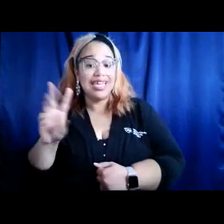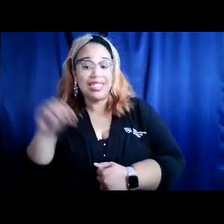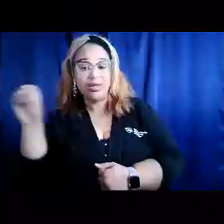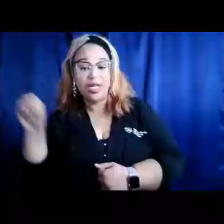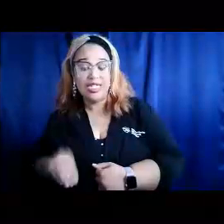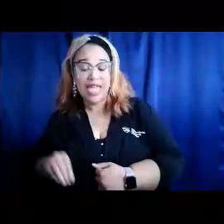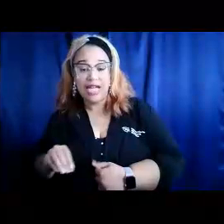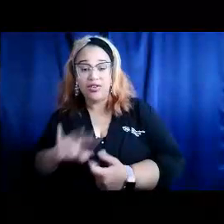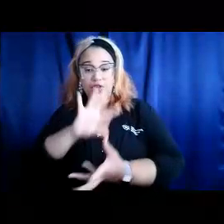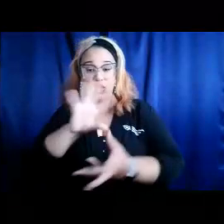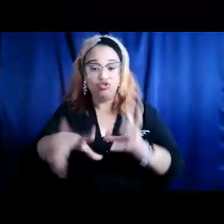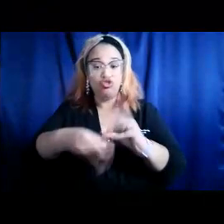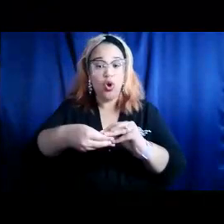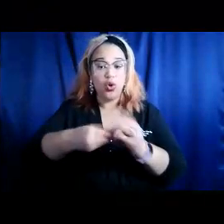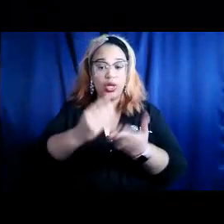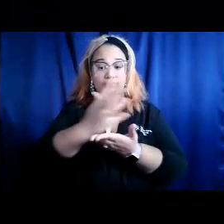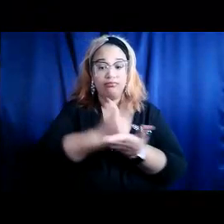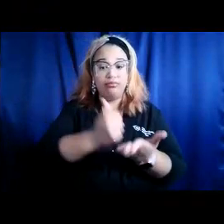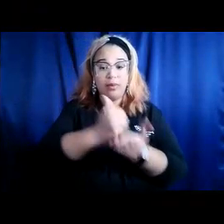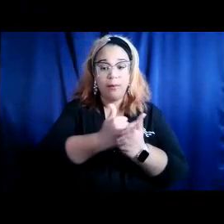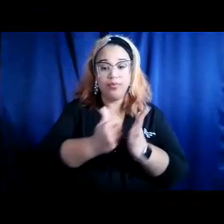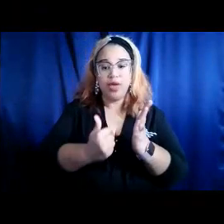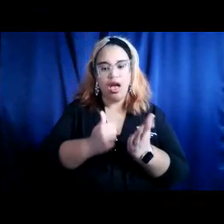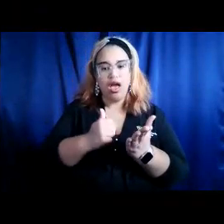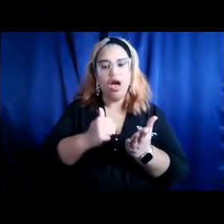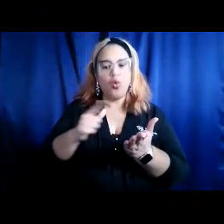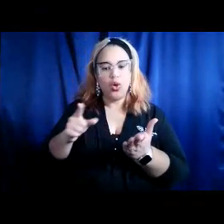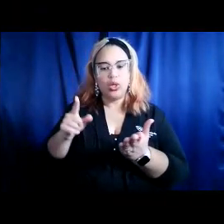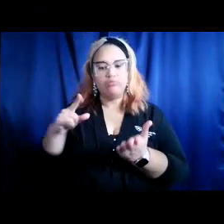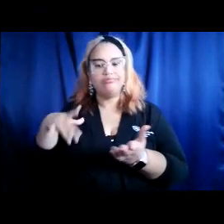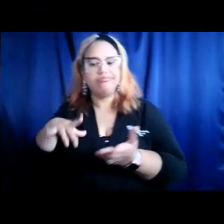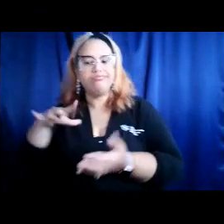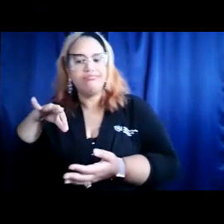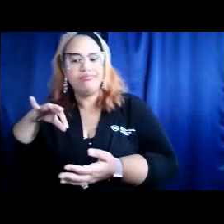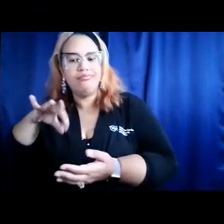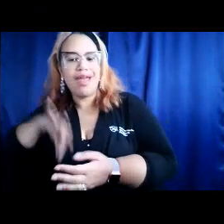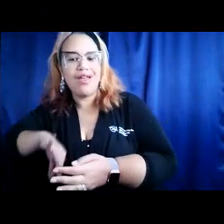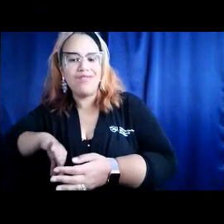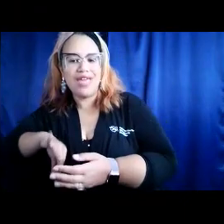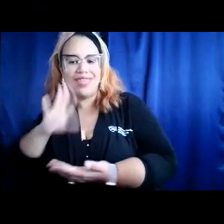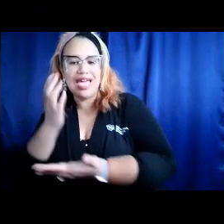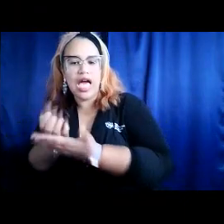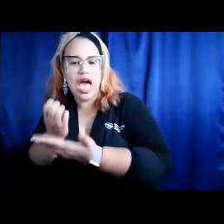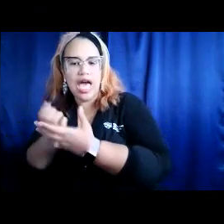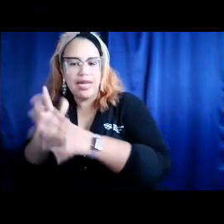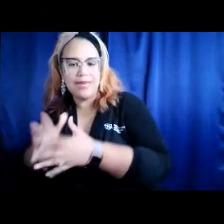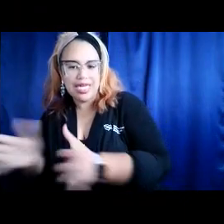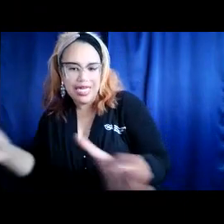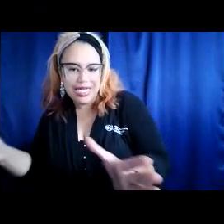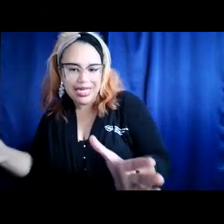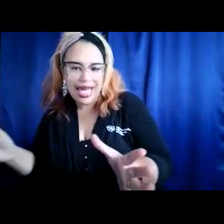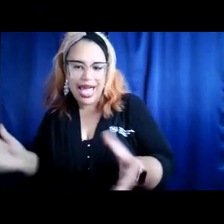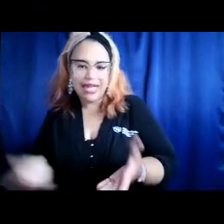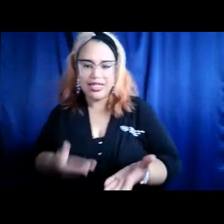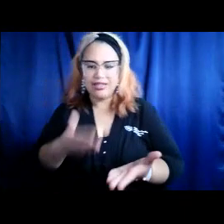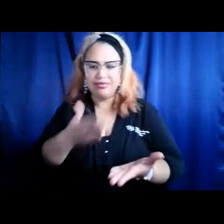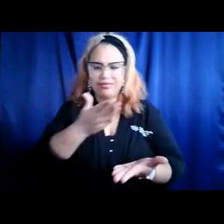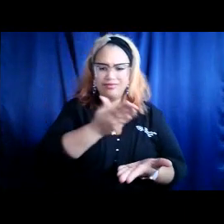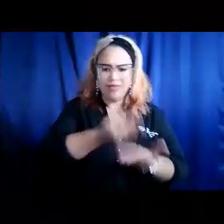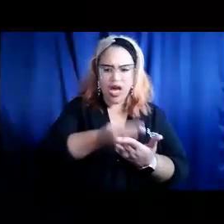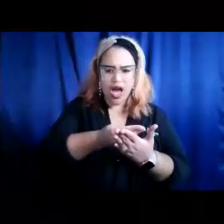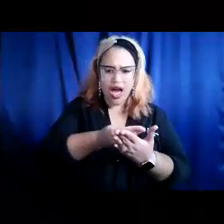recruitment, onboarding, and training. When employees feel included, they're more likely to be loyal,